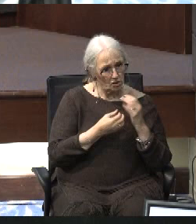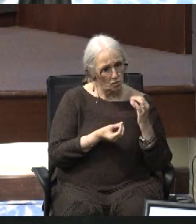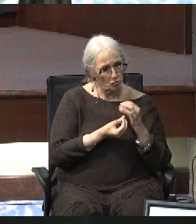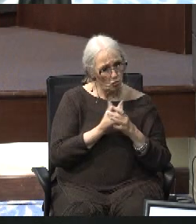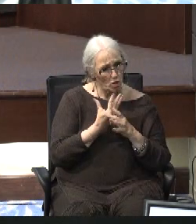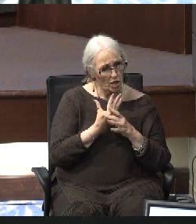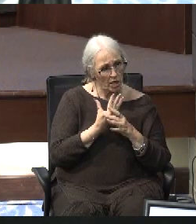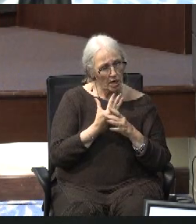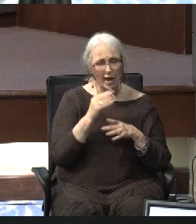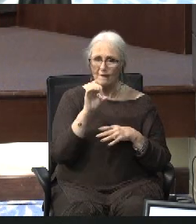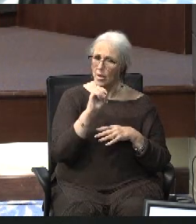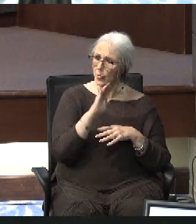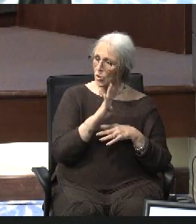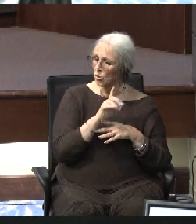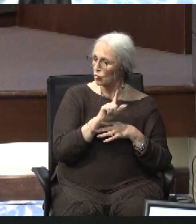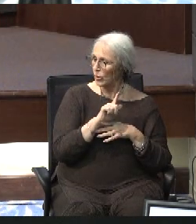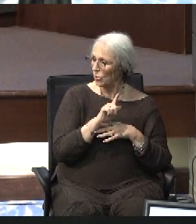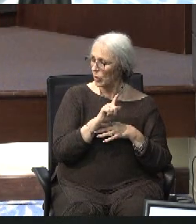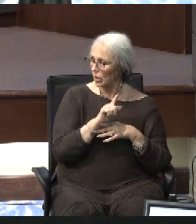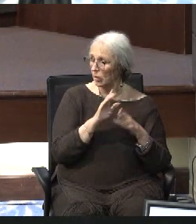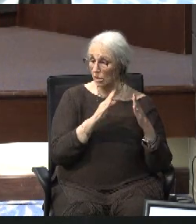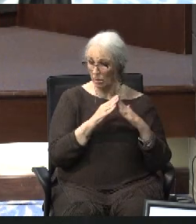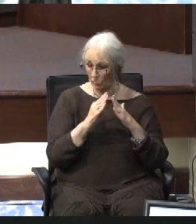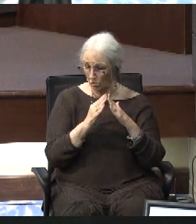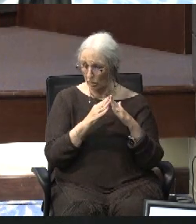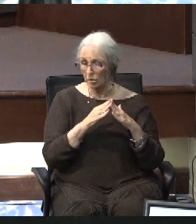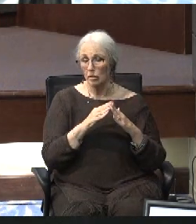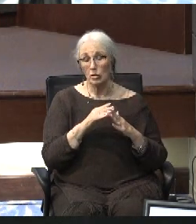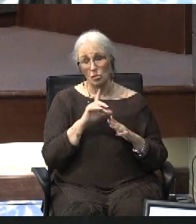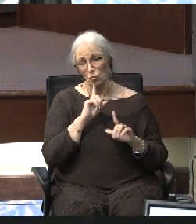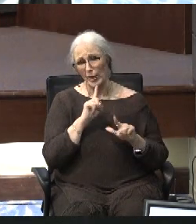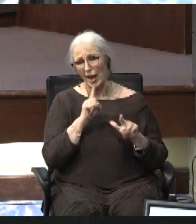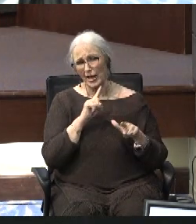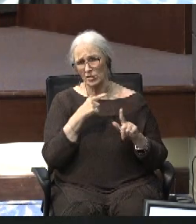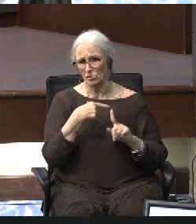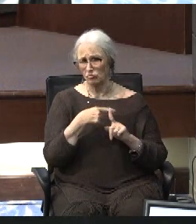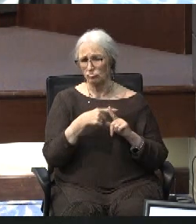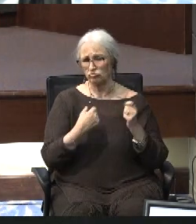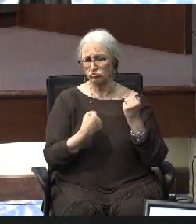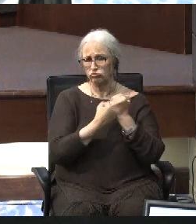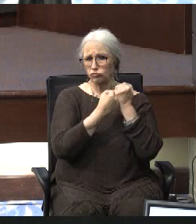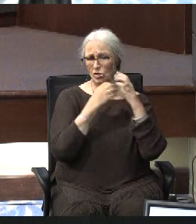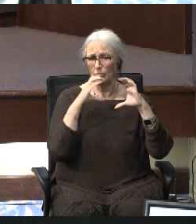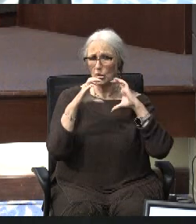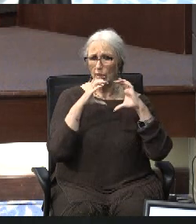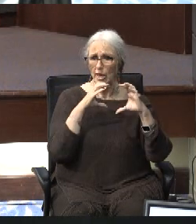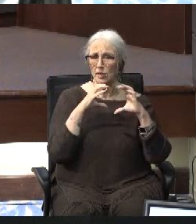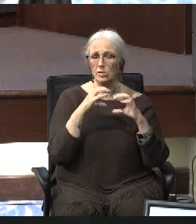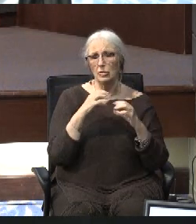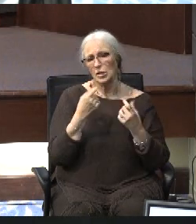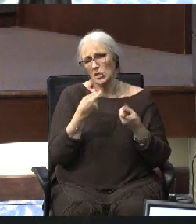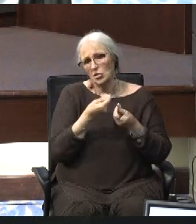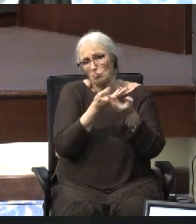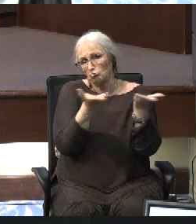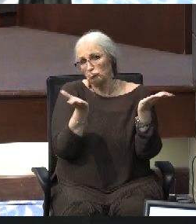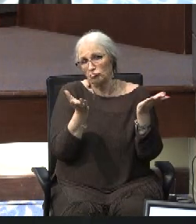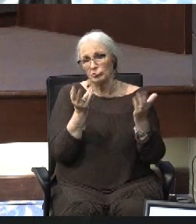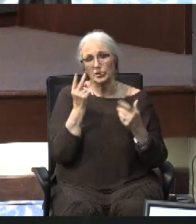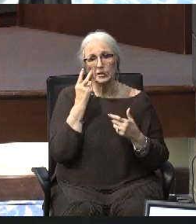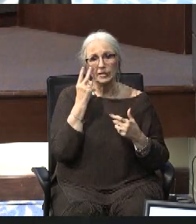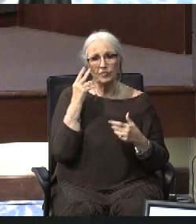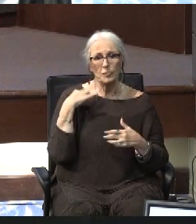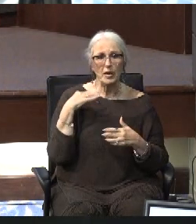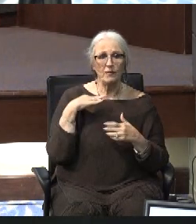spring, or I guess February of 2021, our community does tend to react to that proactive communication. So let's put it out there and see if that might be a